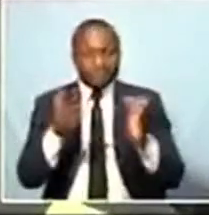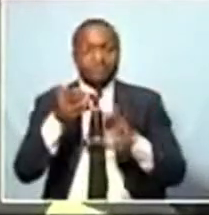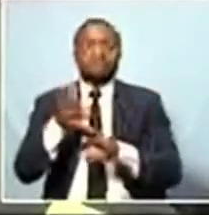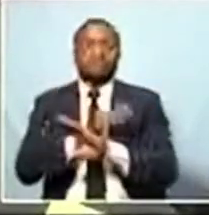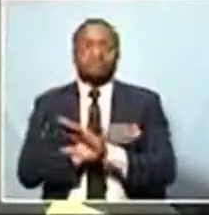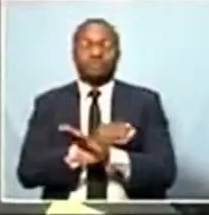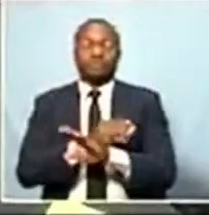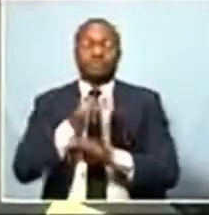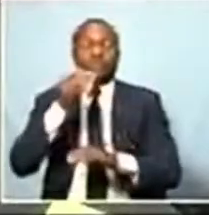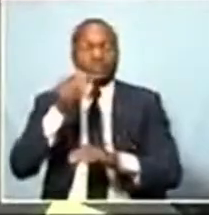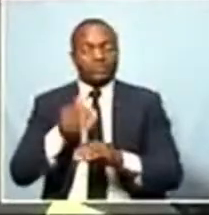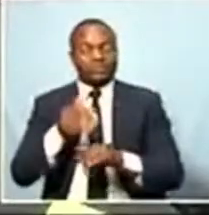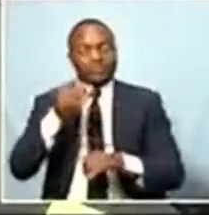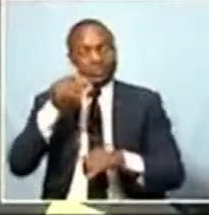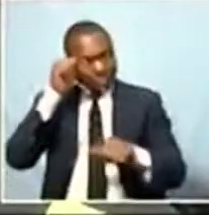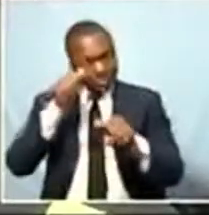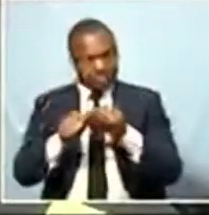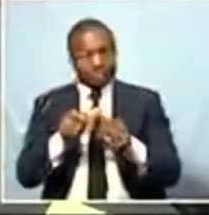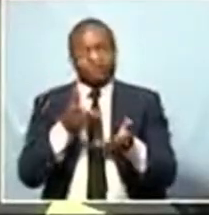this conclusion.